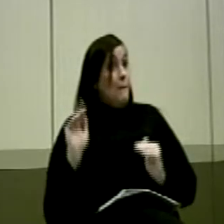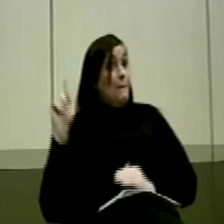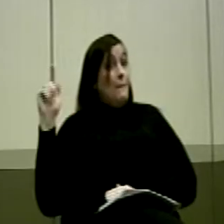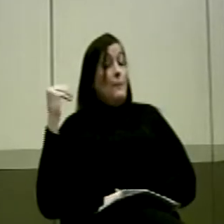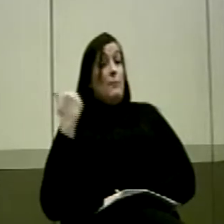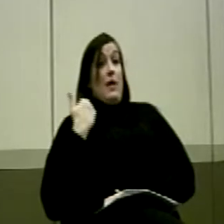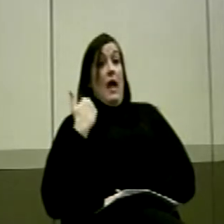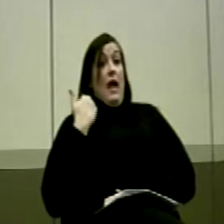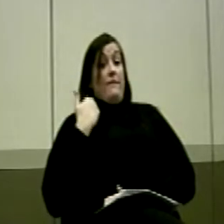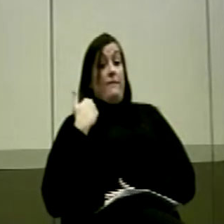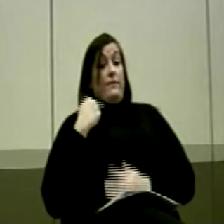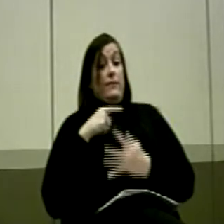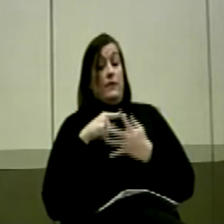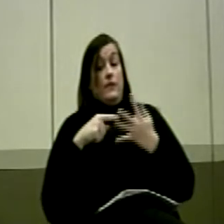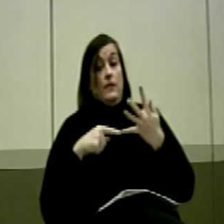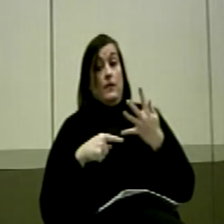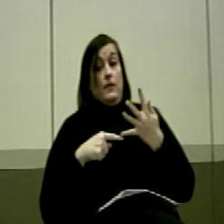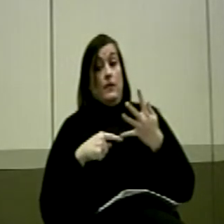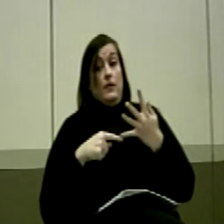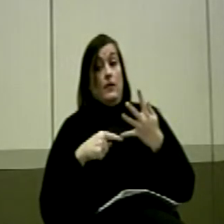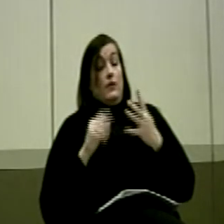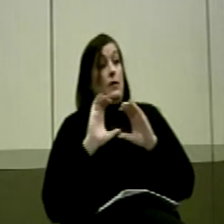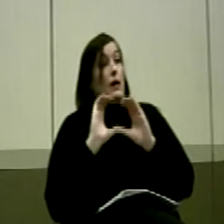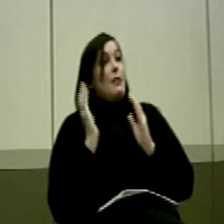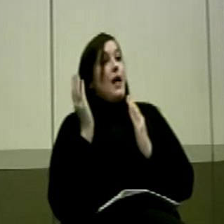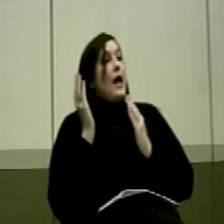day is broken into every 15 minutes.